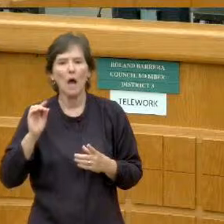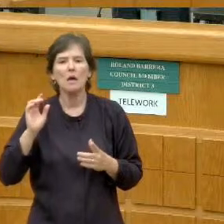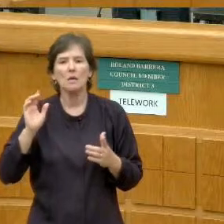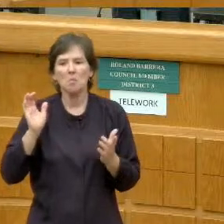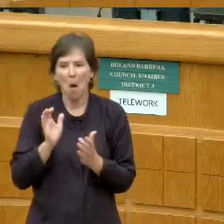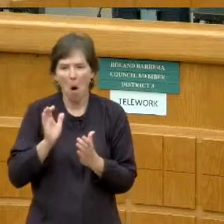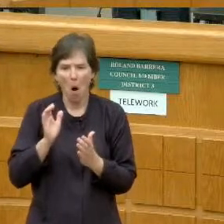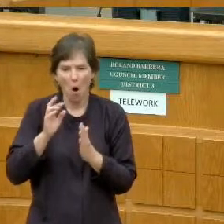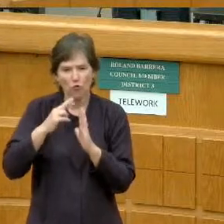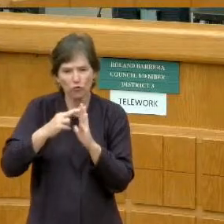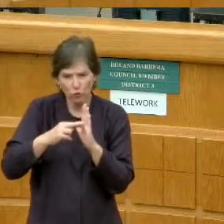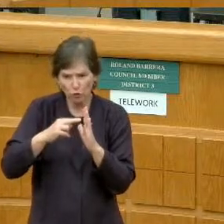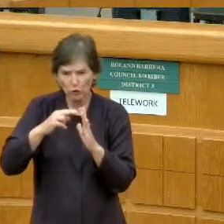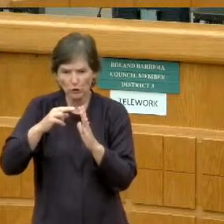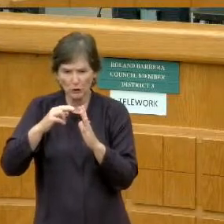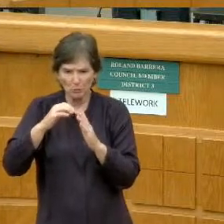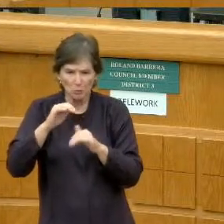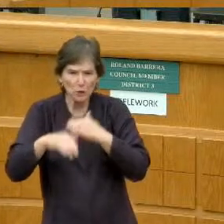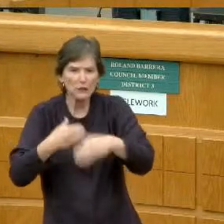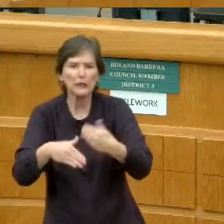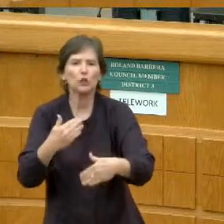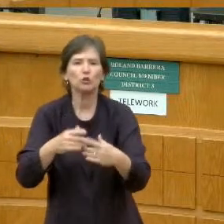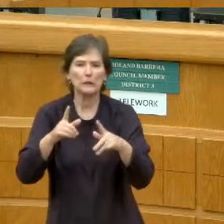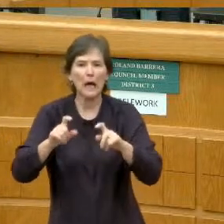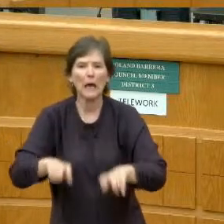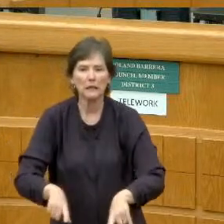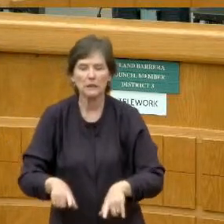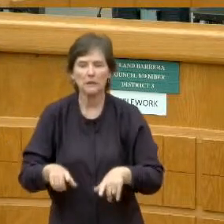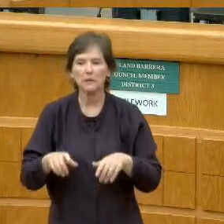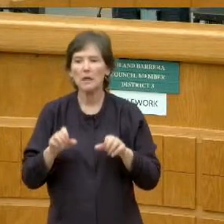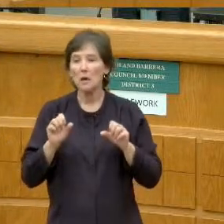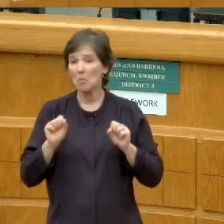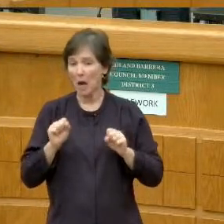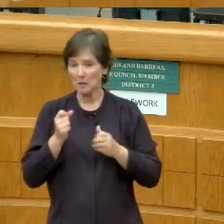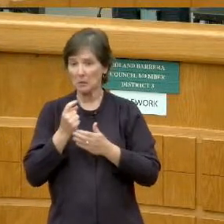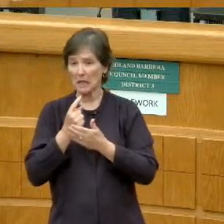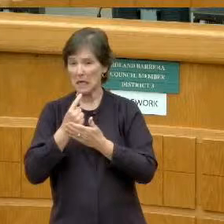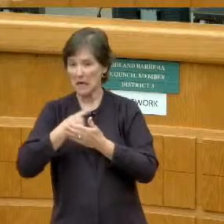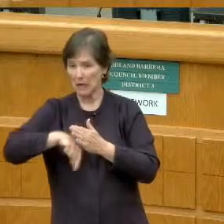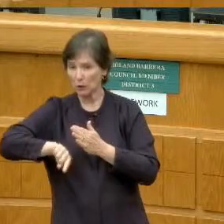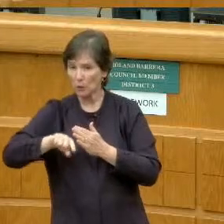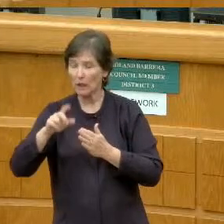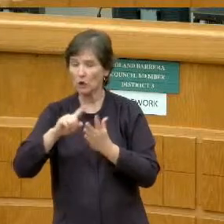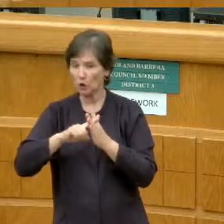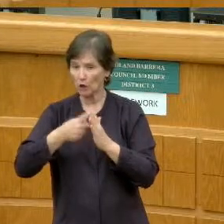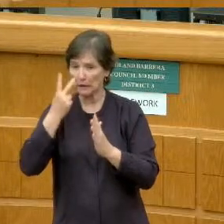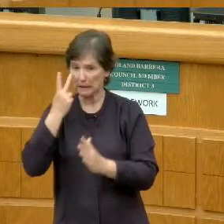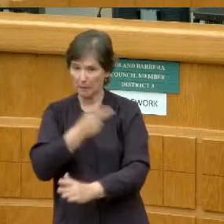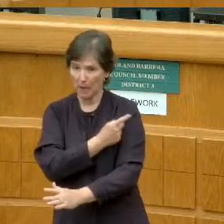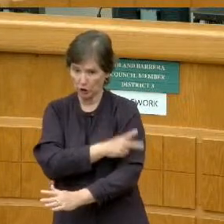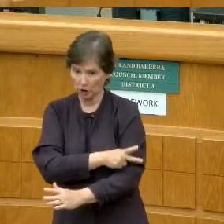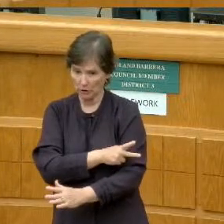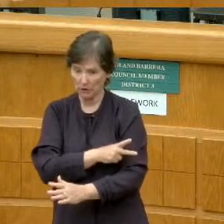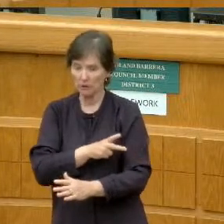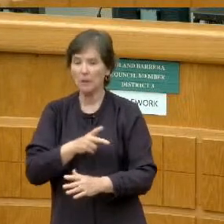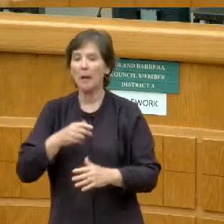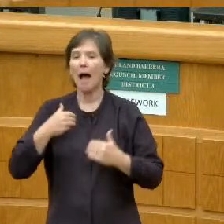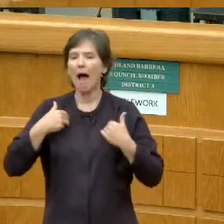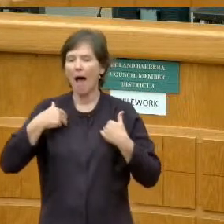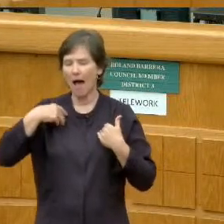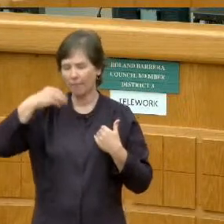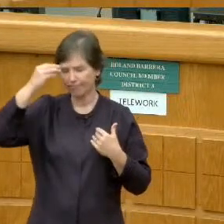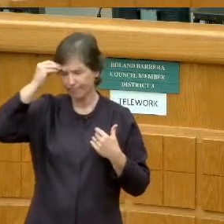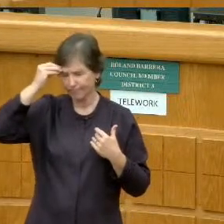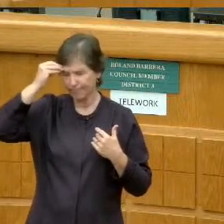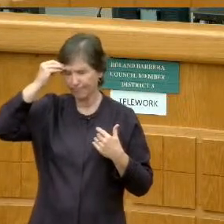protocols, and maybe by next week we can actually start seeing patients. But I kind of set a date of August 10 in my brain